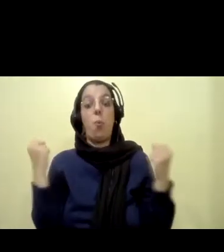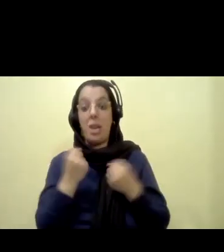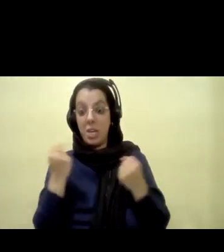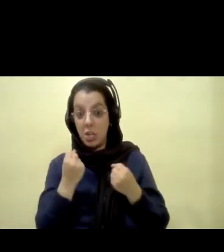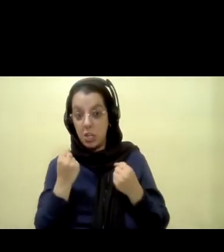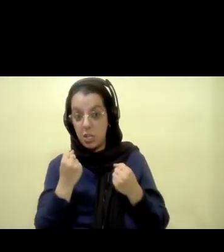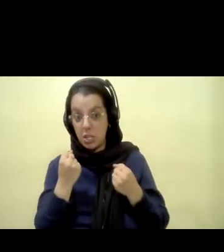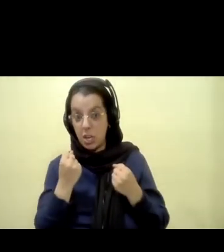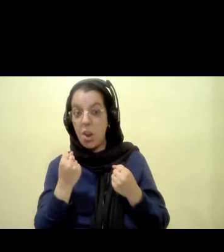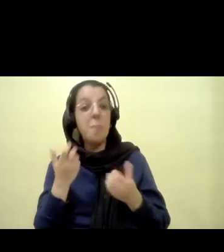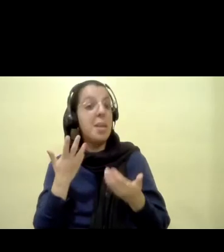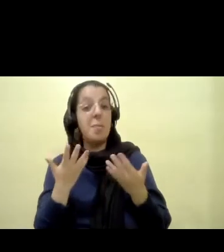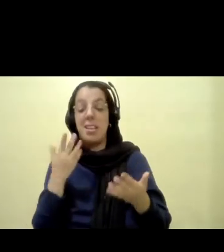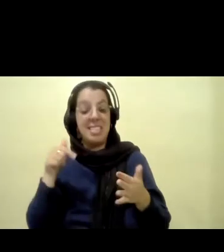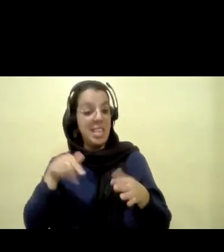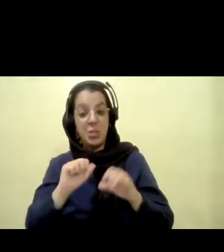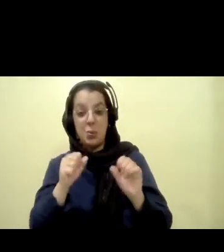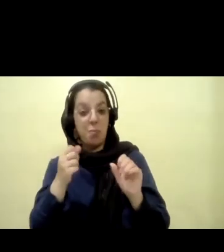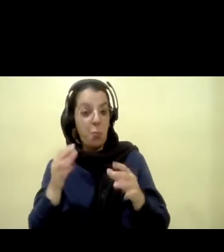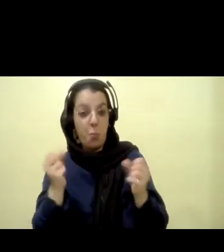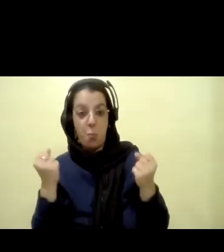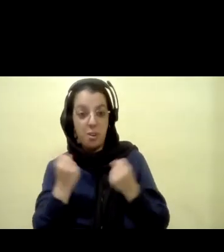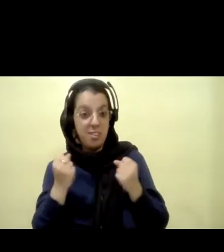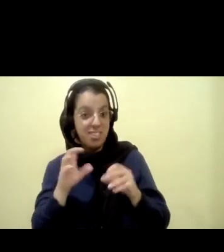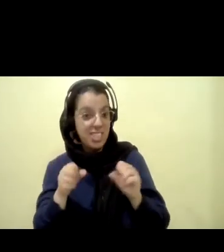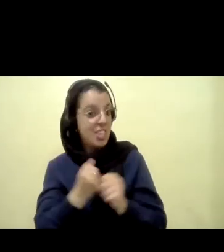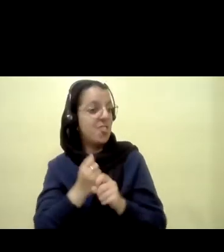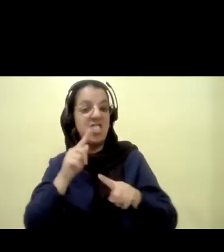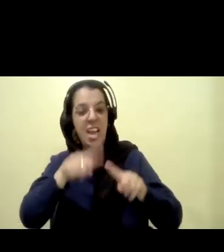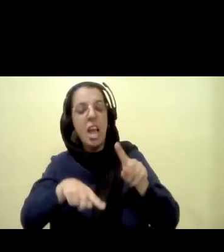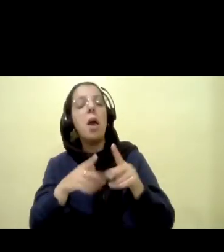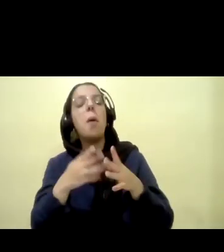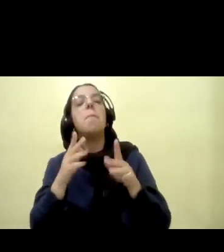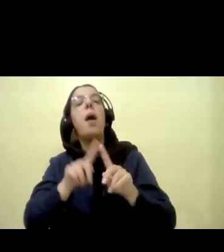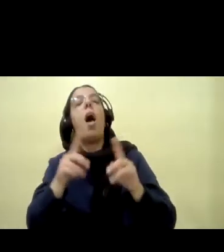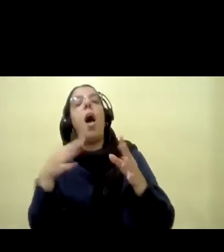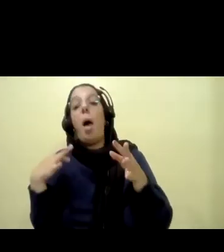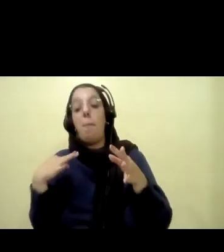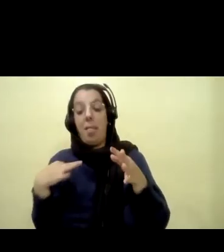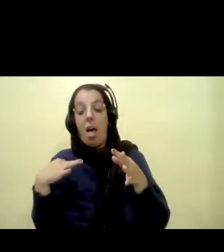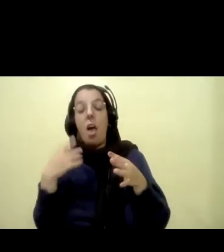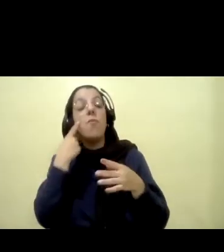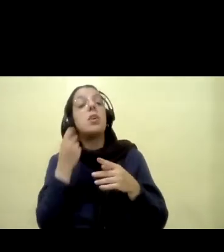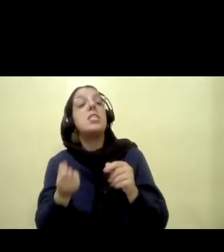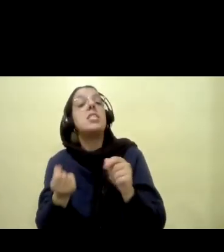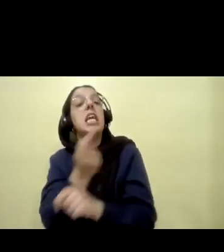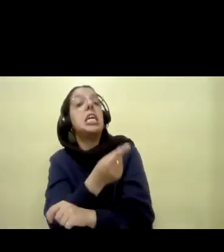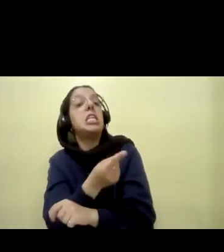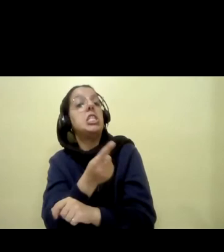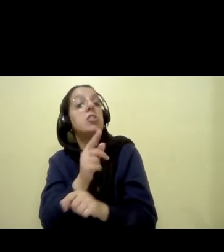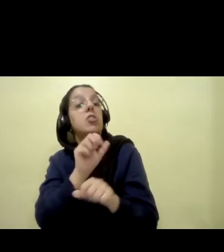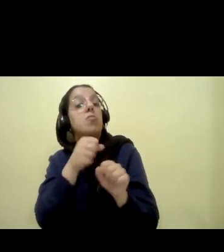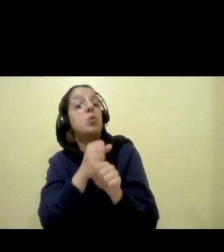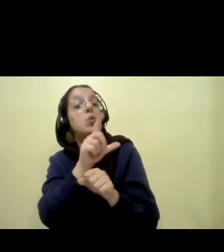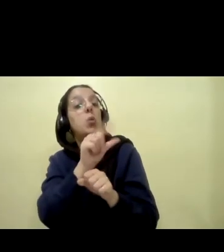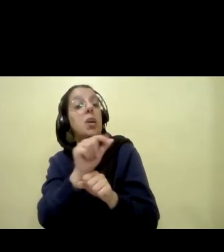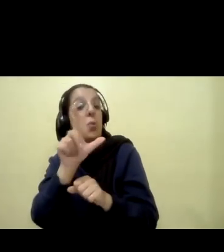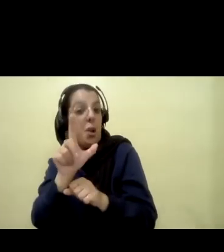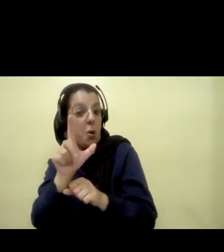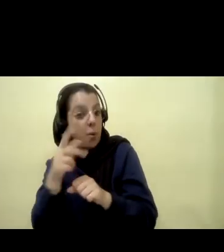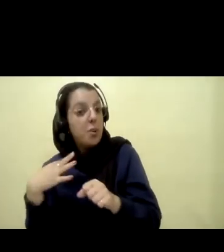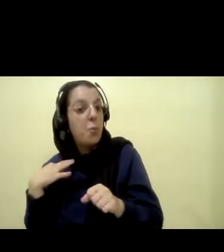do it this winter, but therefore we'd have to apply saying we're going to do something next winter. Does that mean we